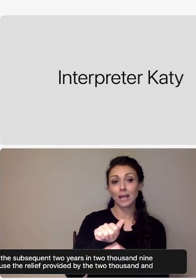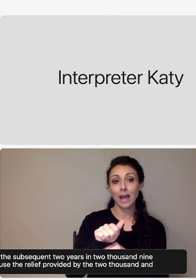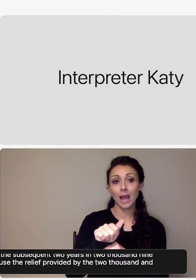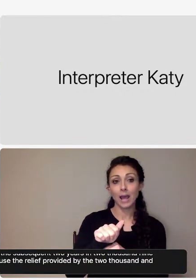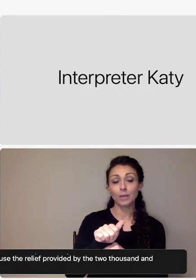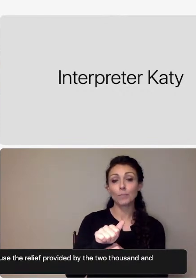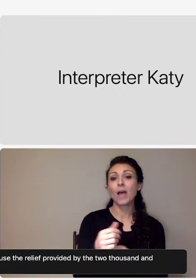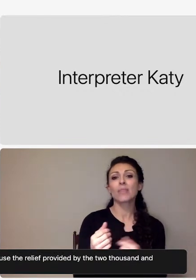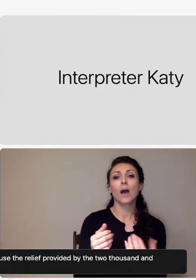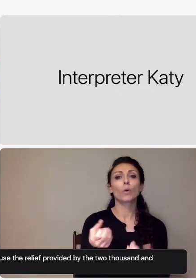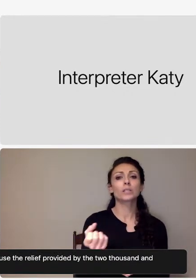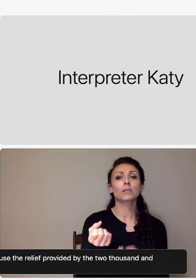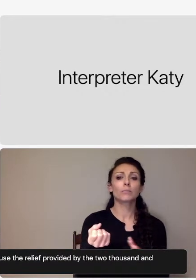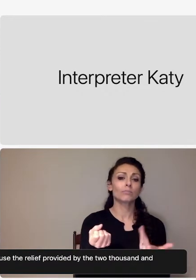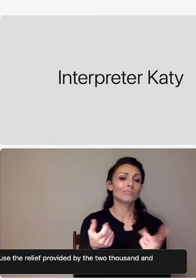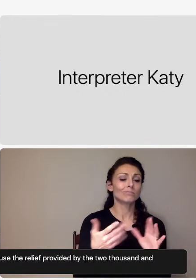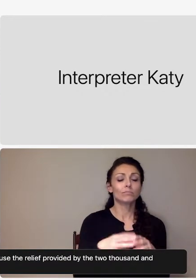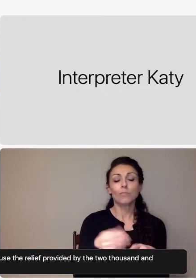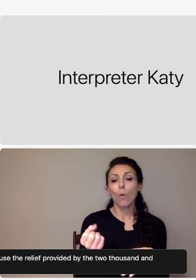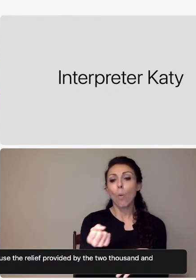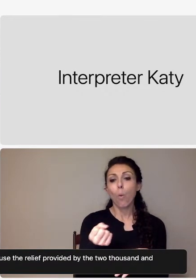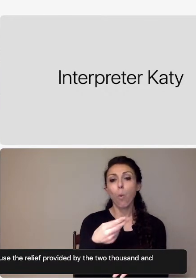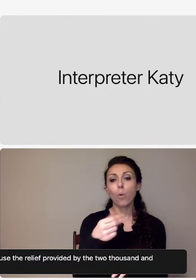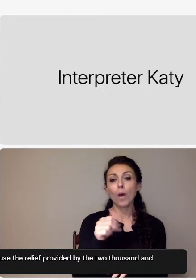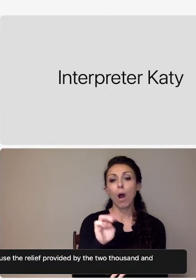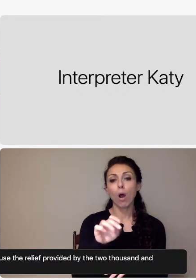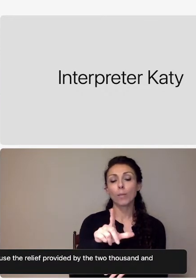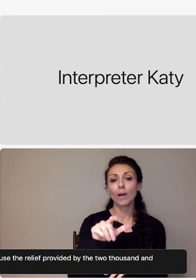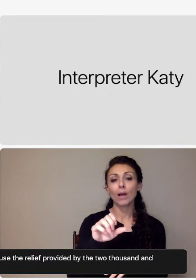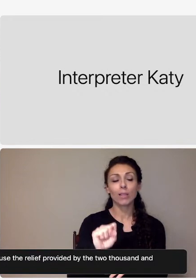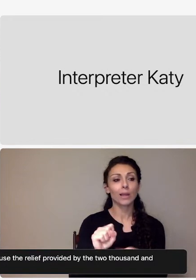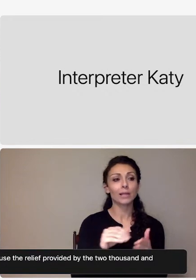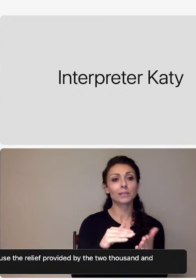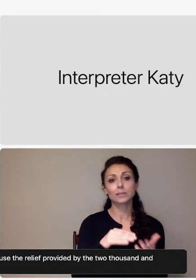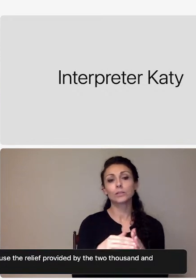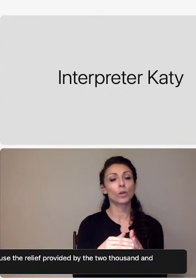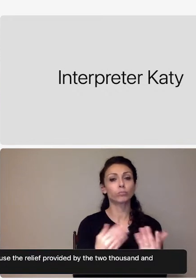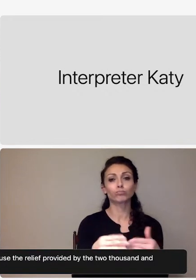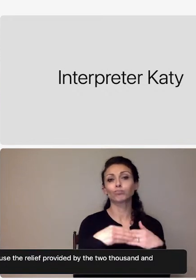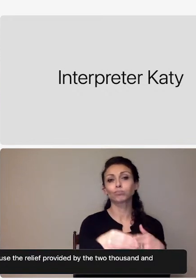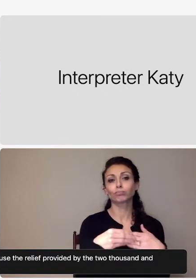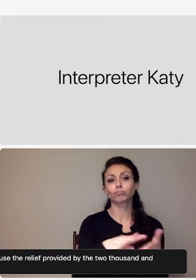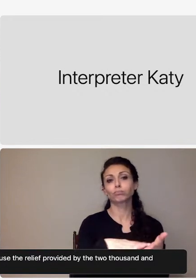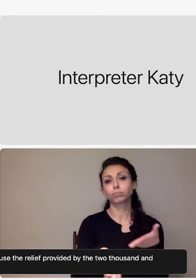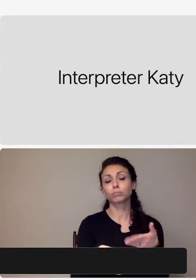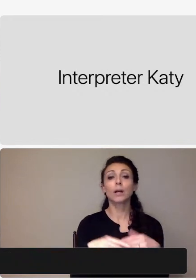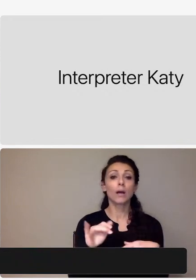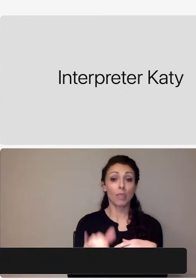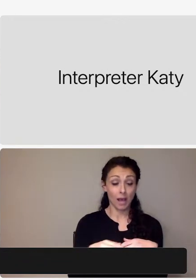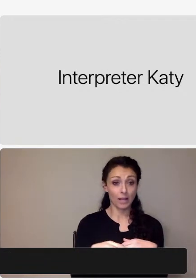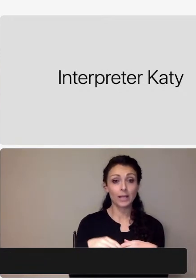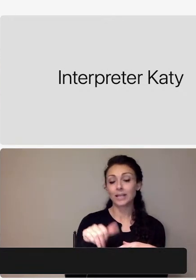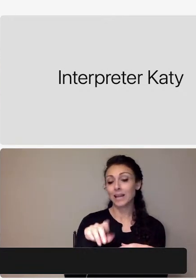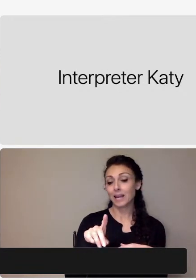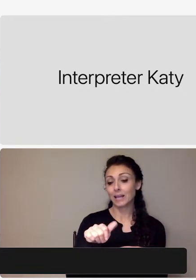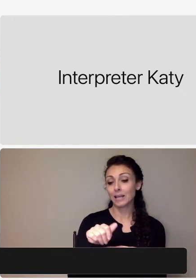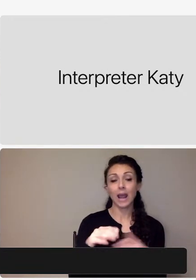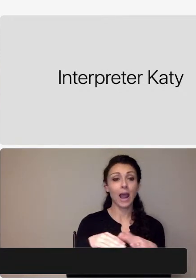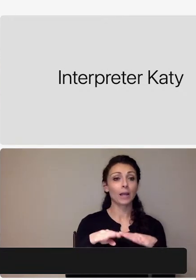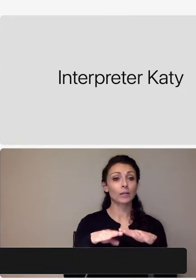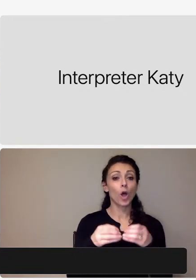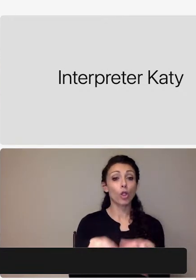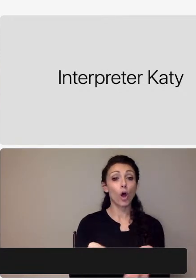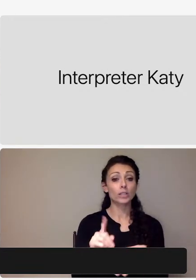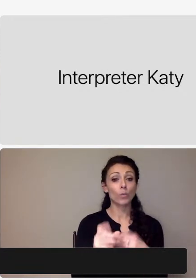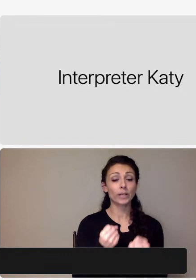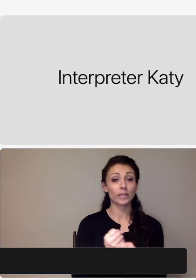harmless expires this means the district will experience two years worth of ada loss in one year